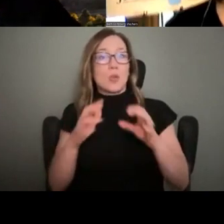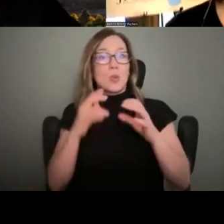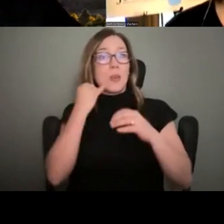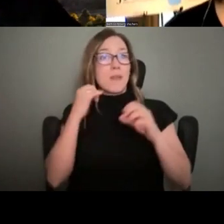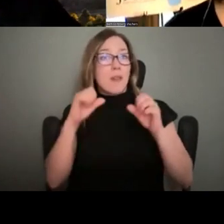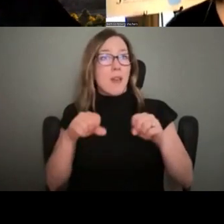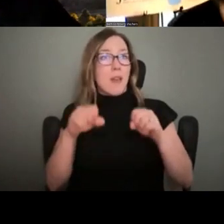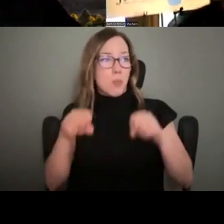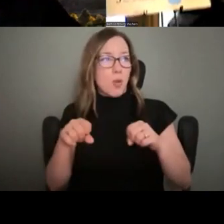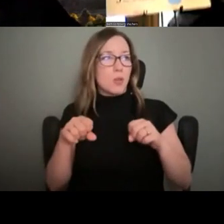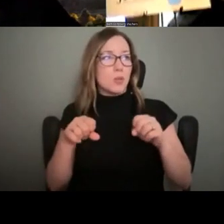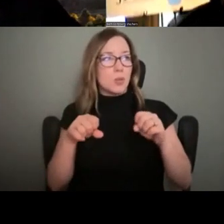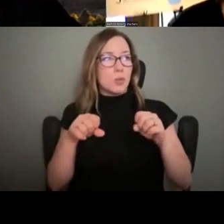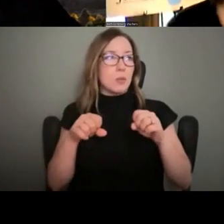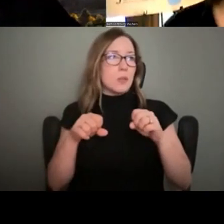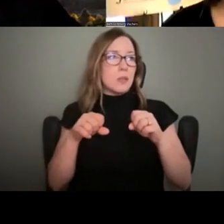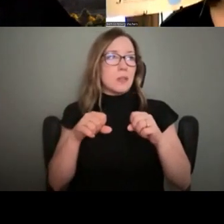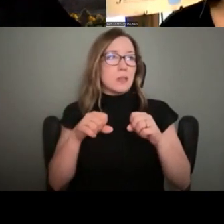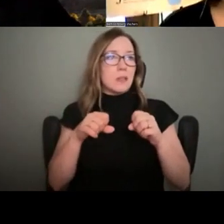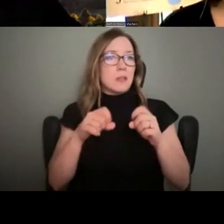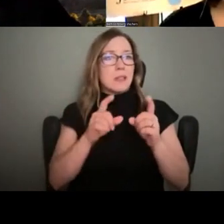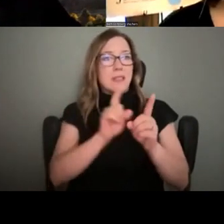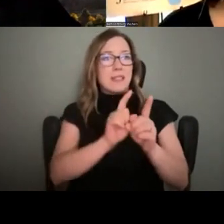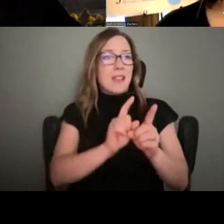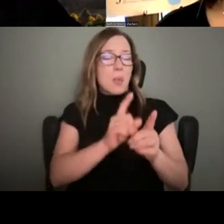to take time away from their person.